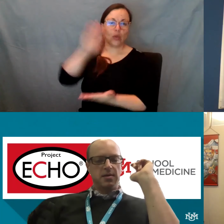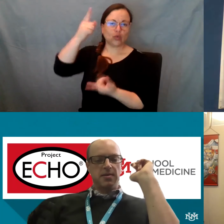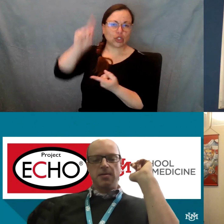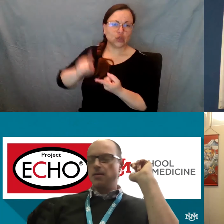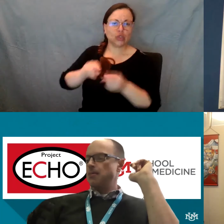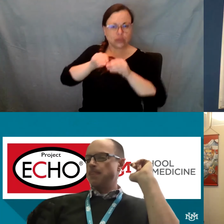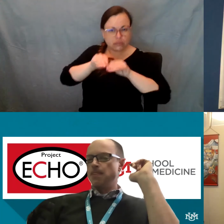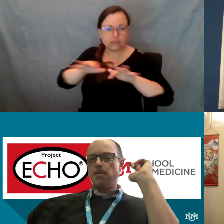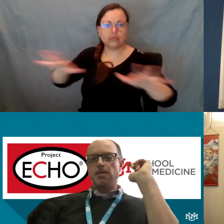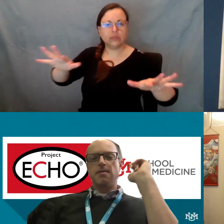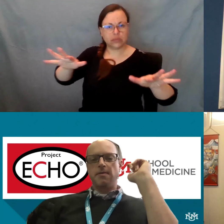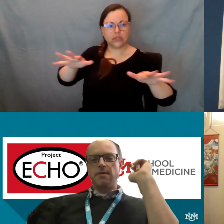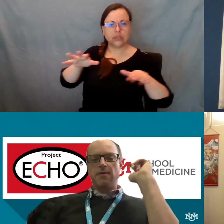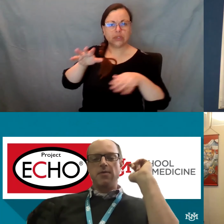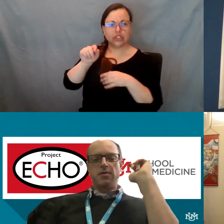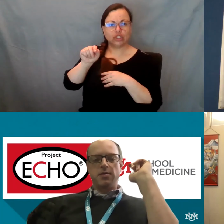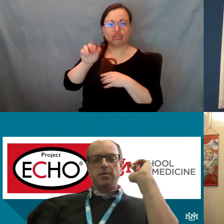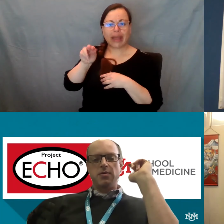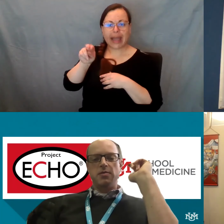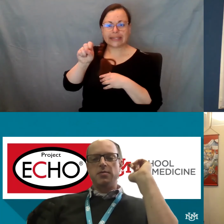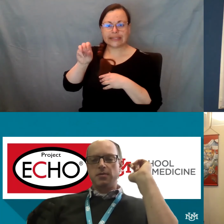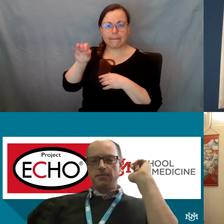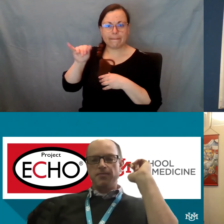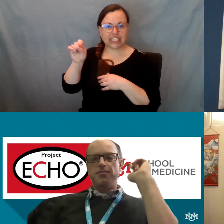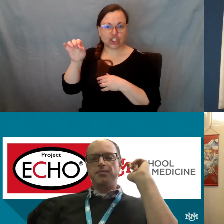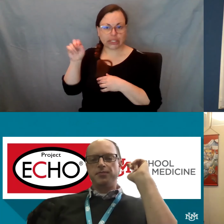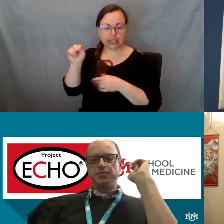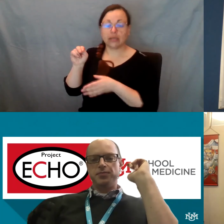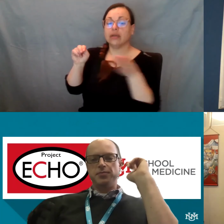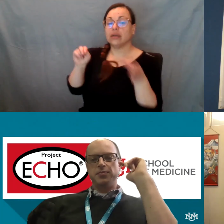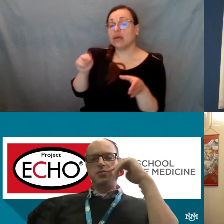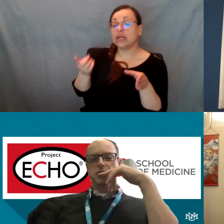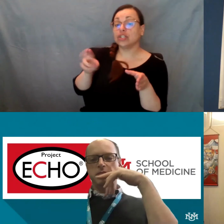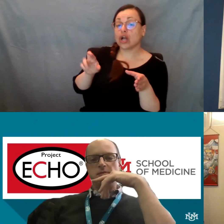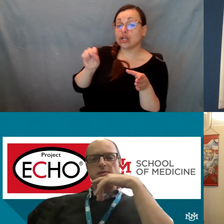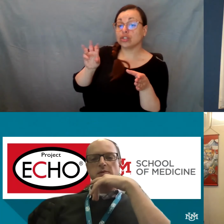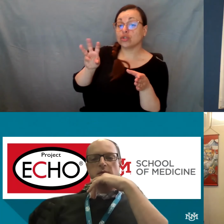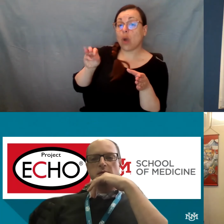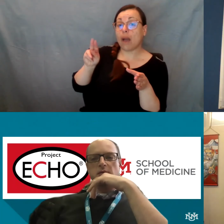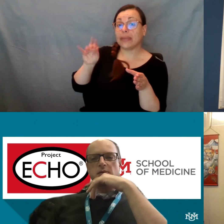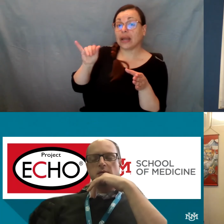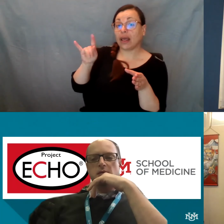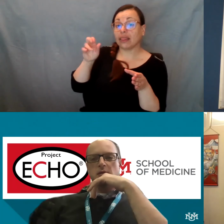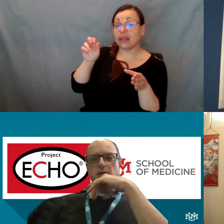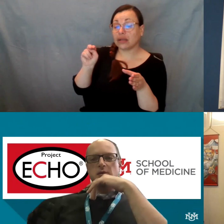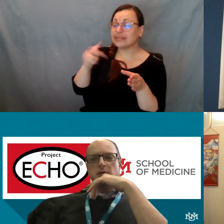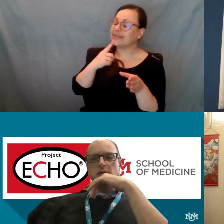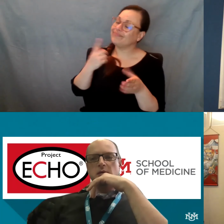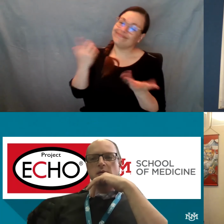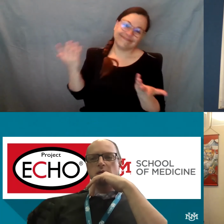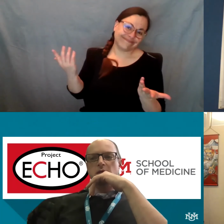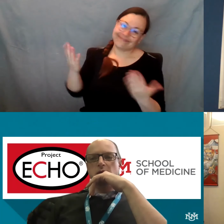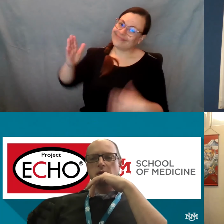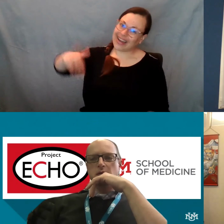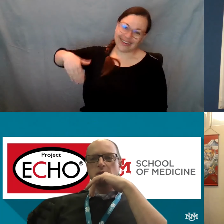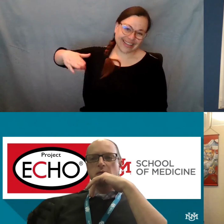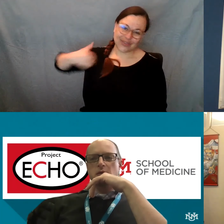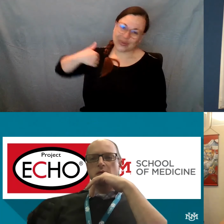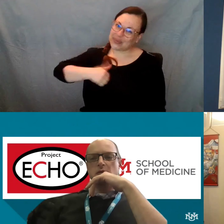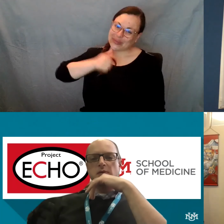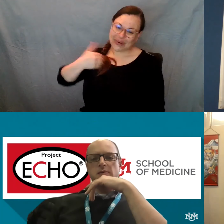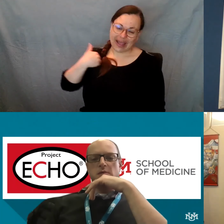So maybe the quick answer for that is not yet. There's a little bit of evidence from the AZ trial, which looked at